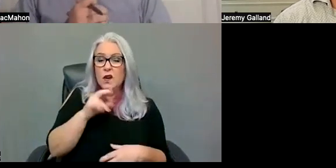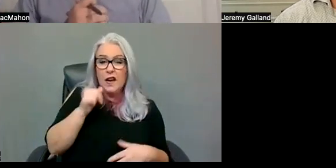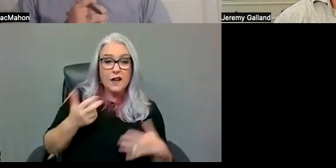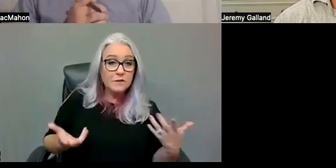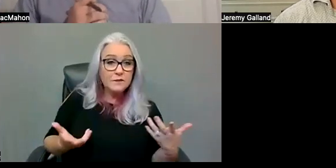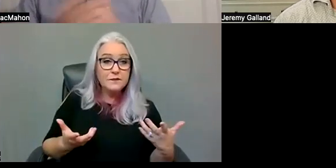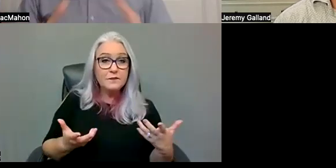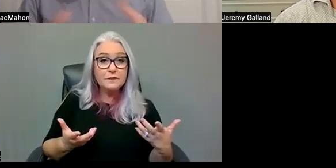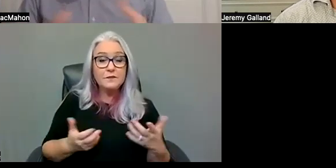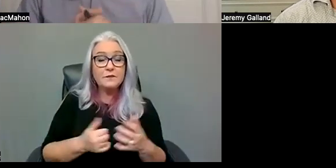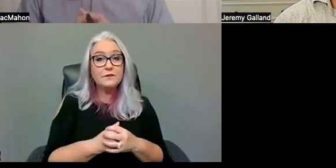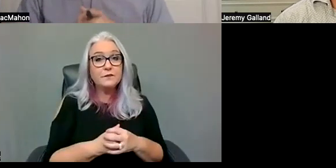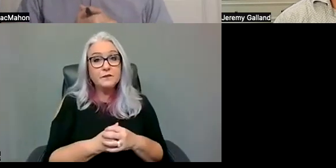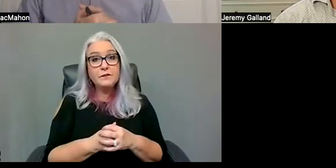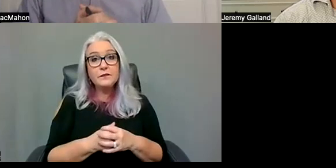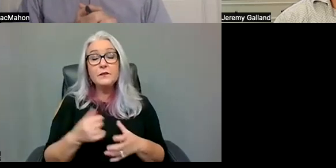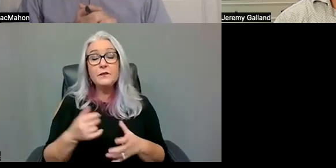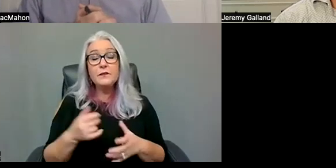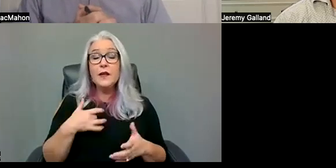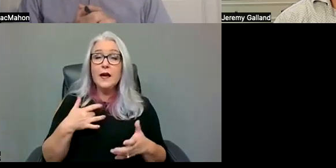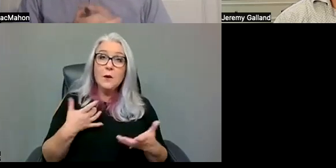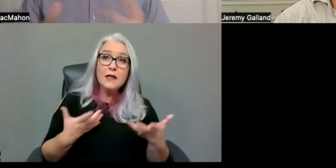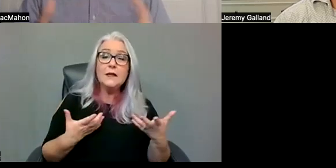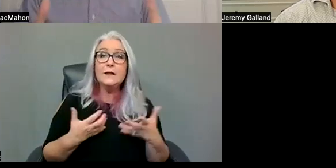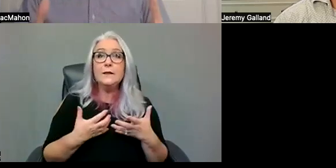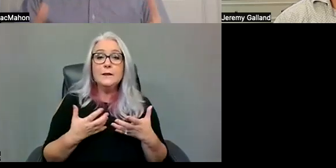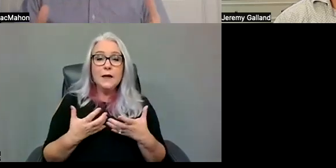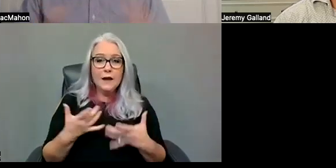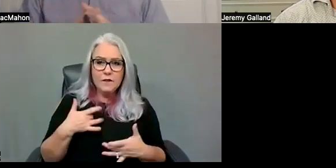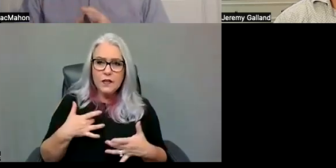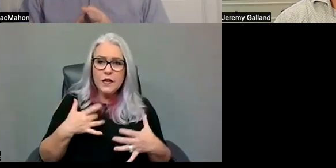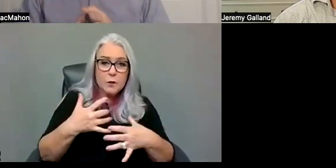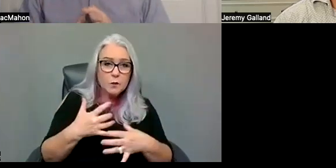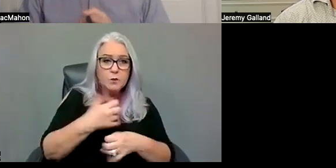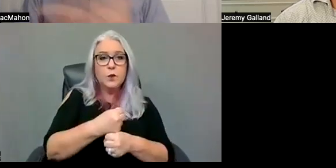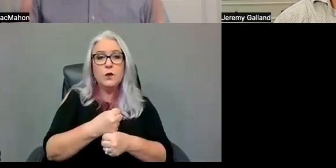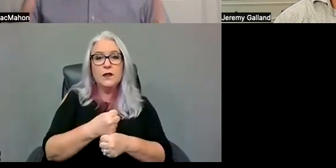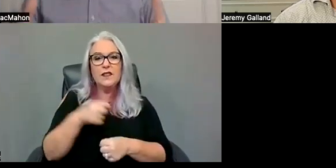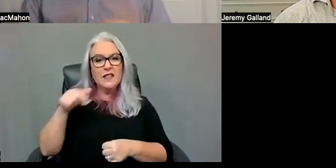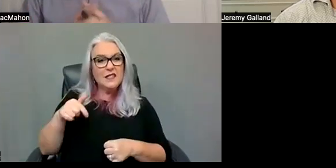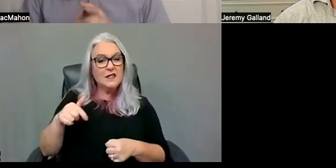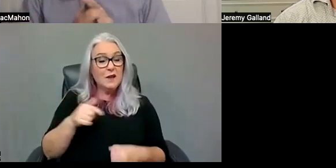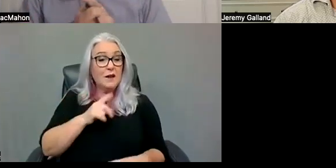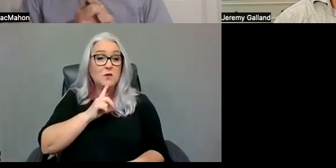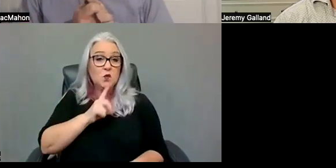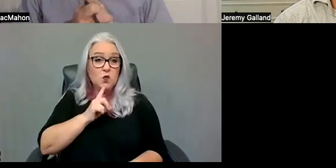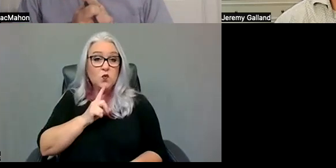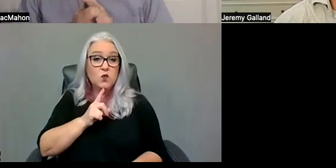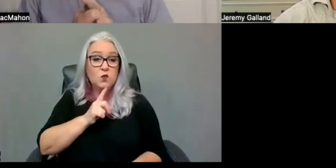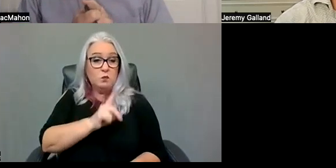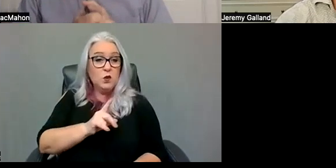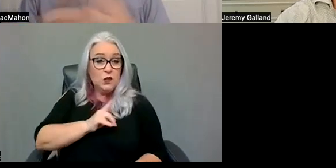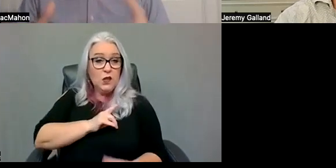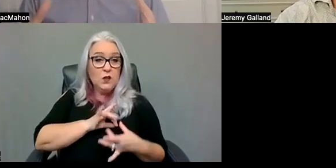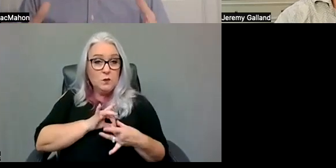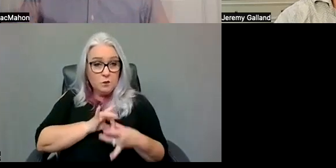And so I'd summarize by saying, this is a pretty personal topic for me. I'm pretty hands-on,